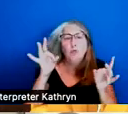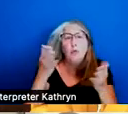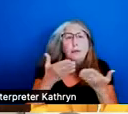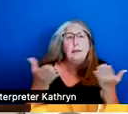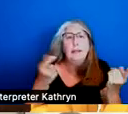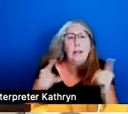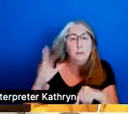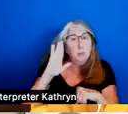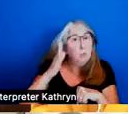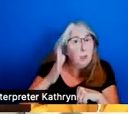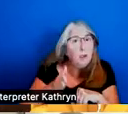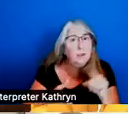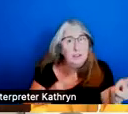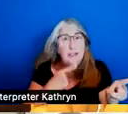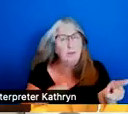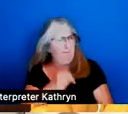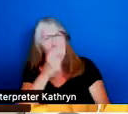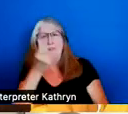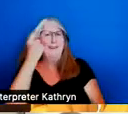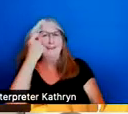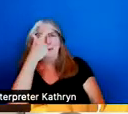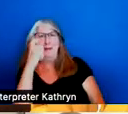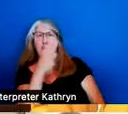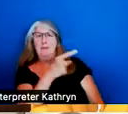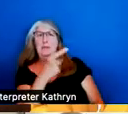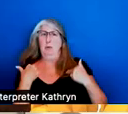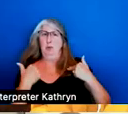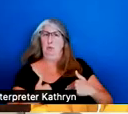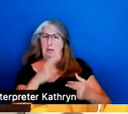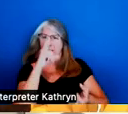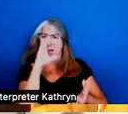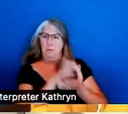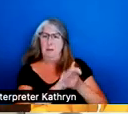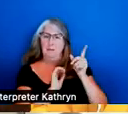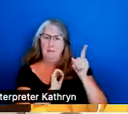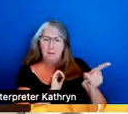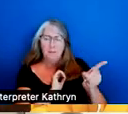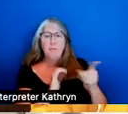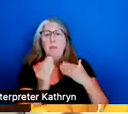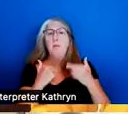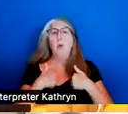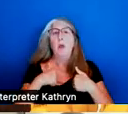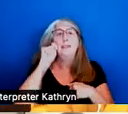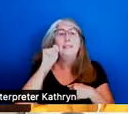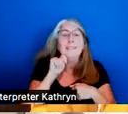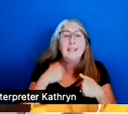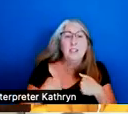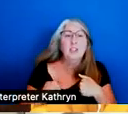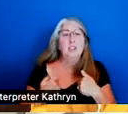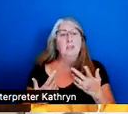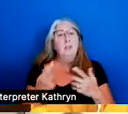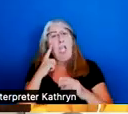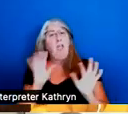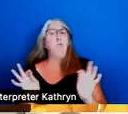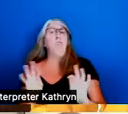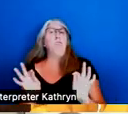telling me. And I didn't understand because to me, he was a human. And I believe, even though when I was a teenager, no matter